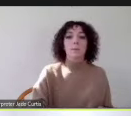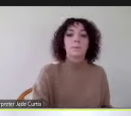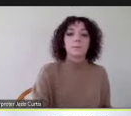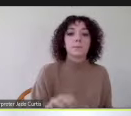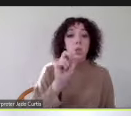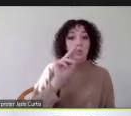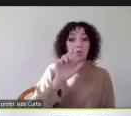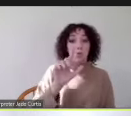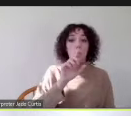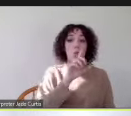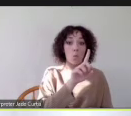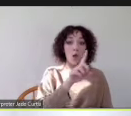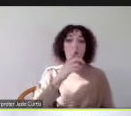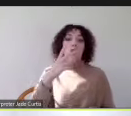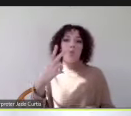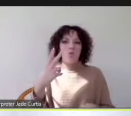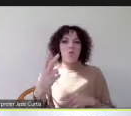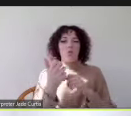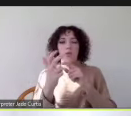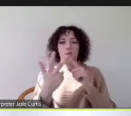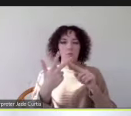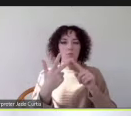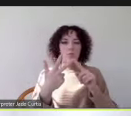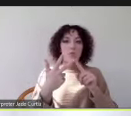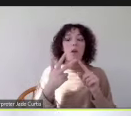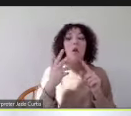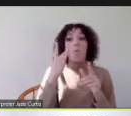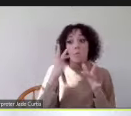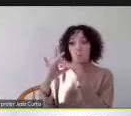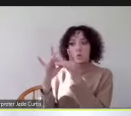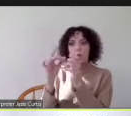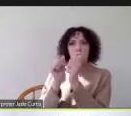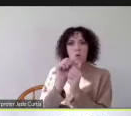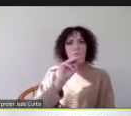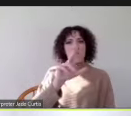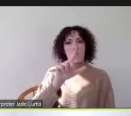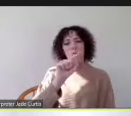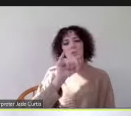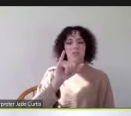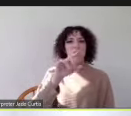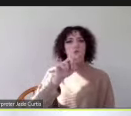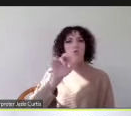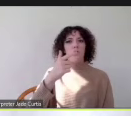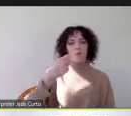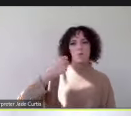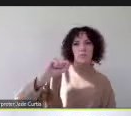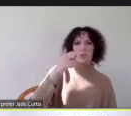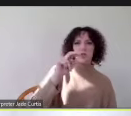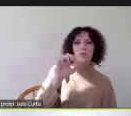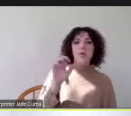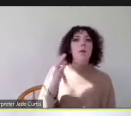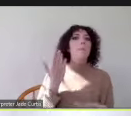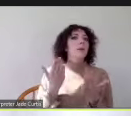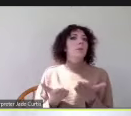BLA-CDXM, could, because of their correlation with this multi-drug resistant genes, could also suggest being indicators